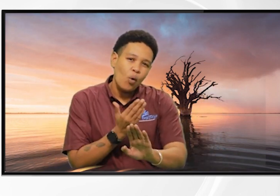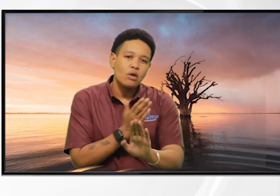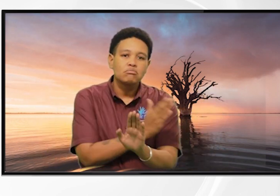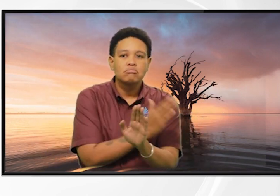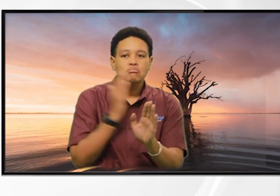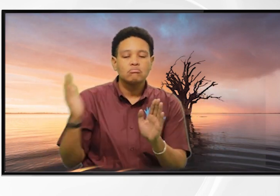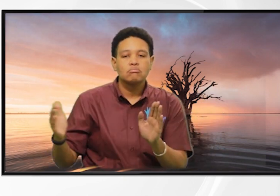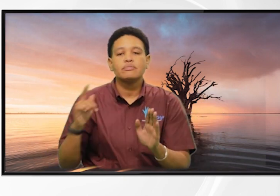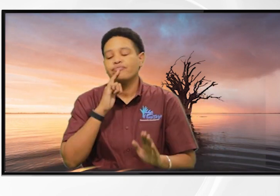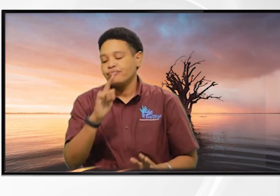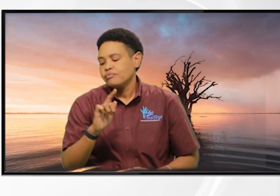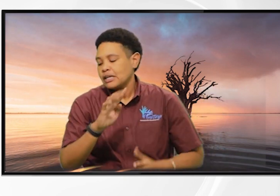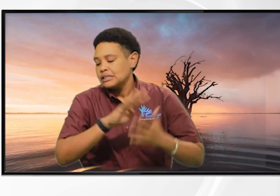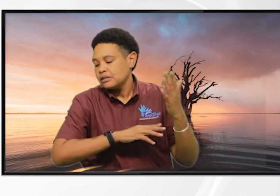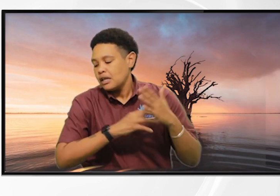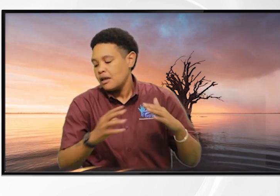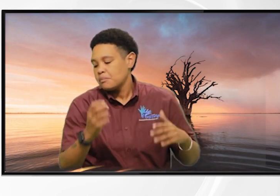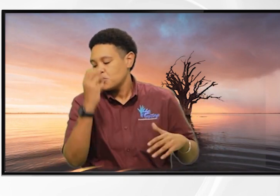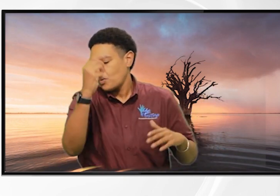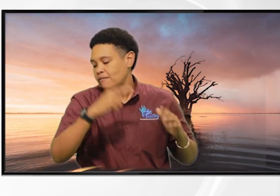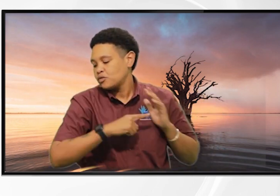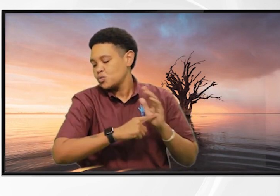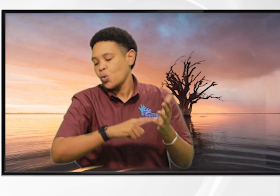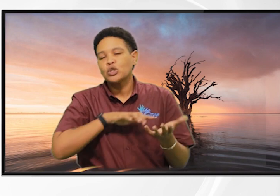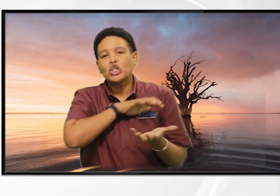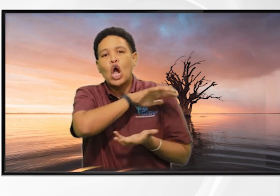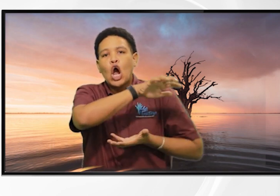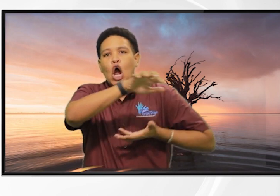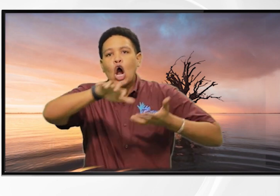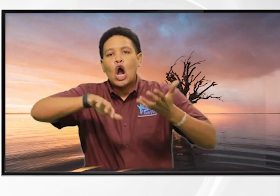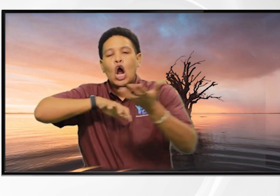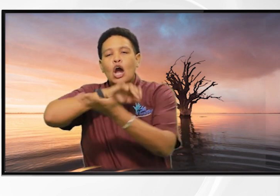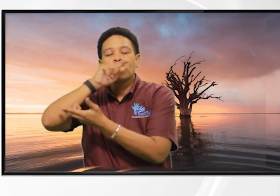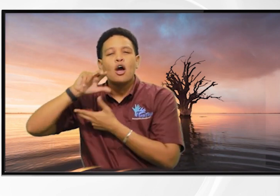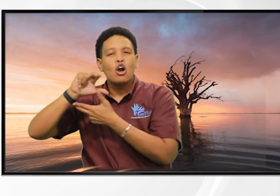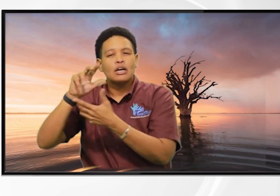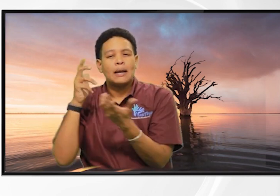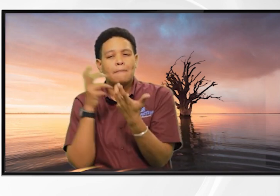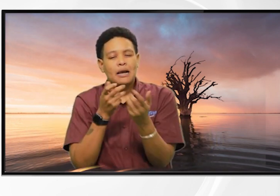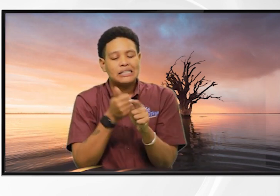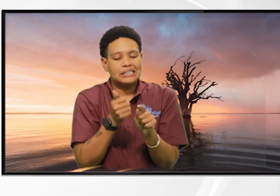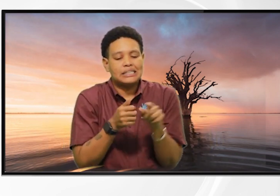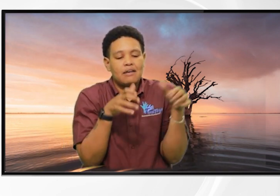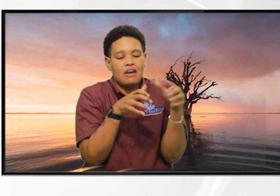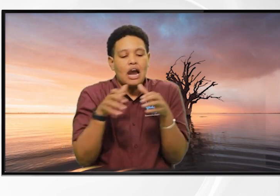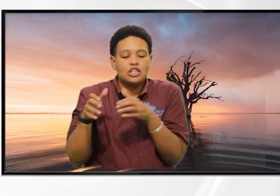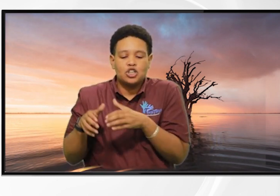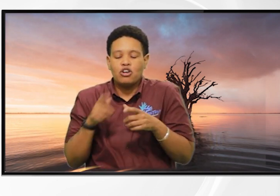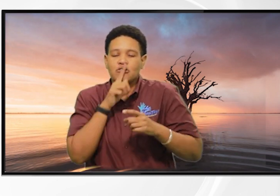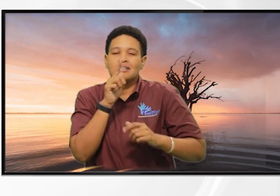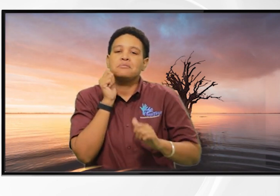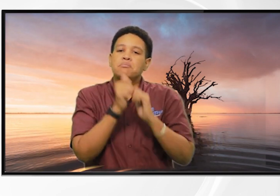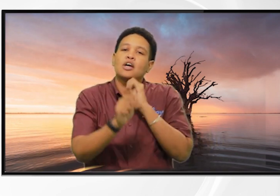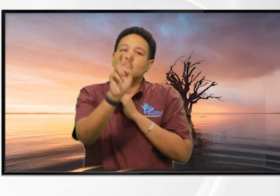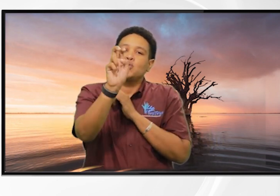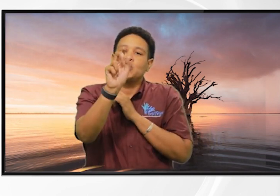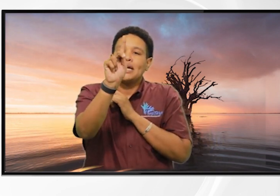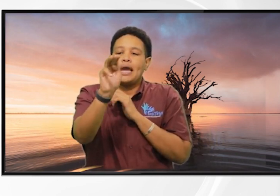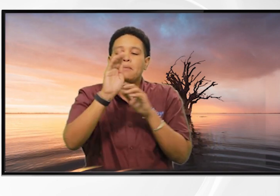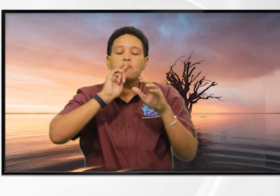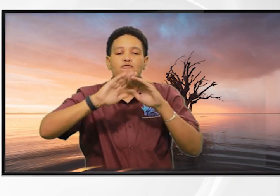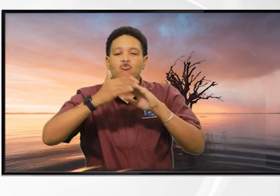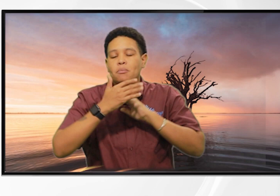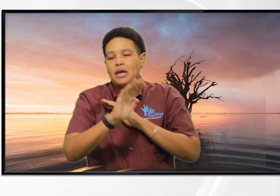Table 12 shows the number of storms and hurricanes by category passing within 200 kilometers of